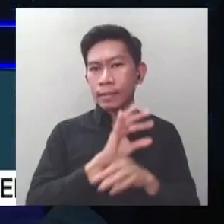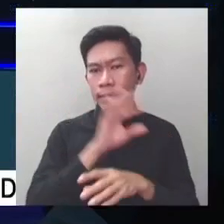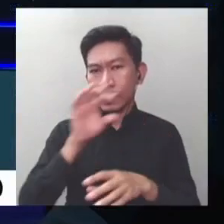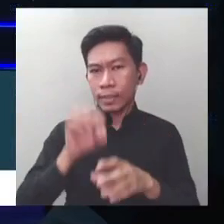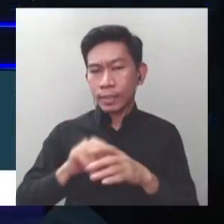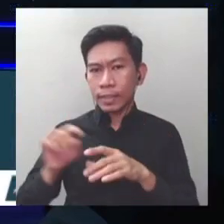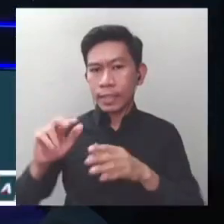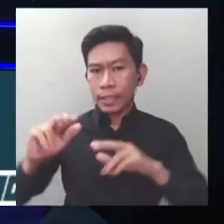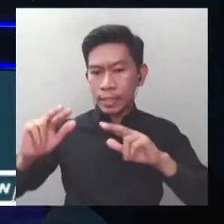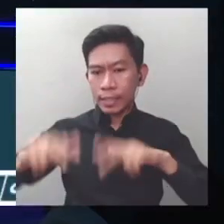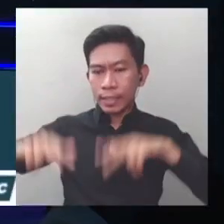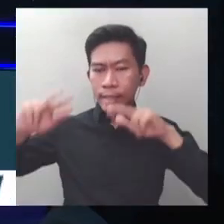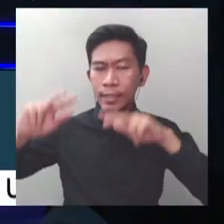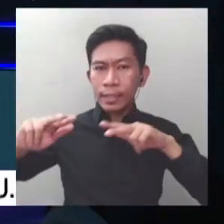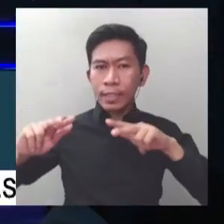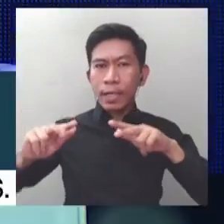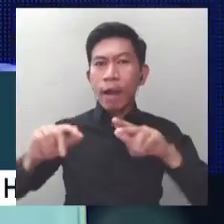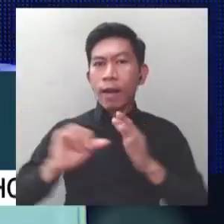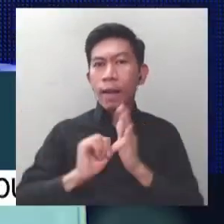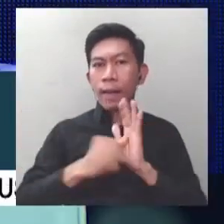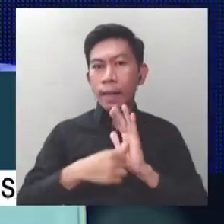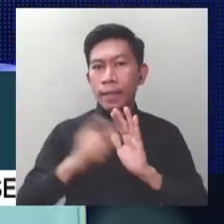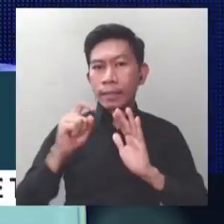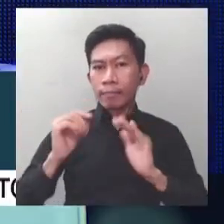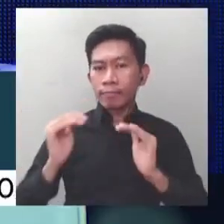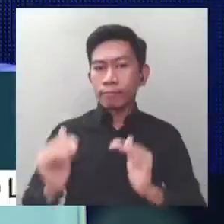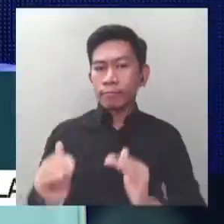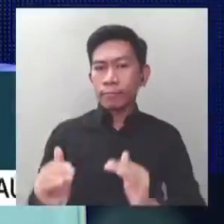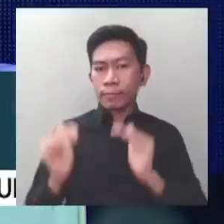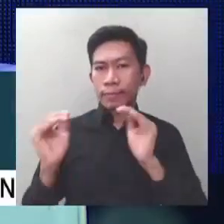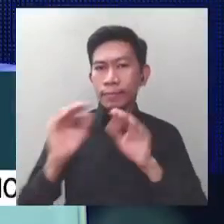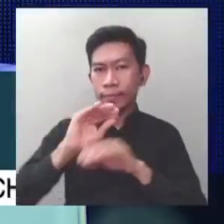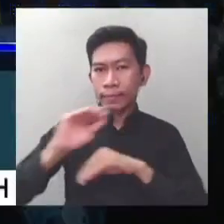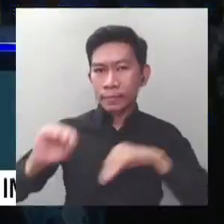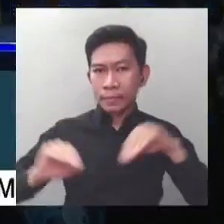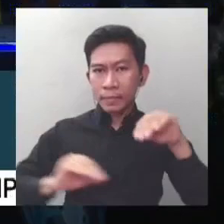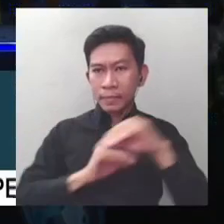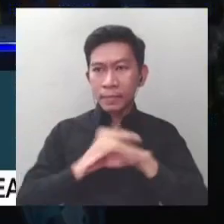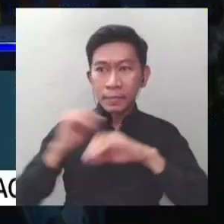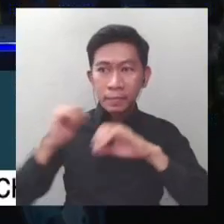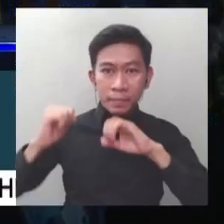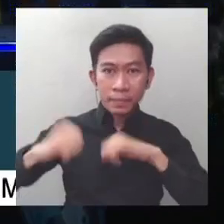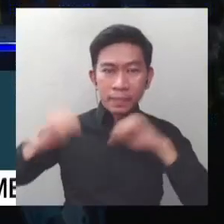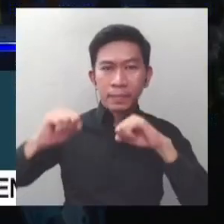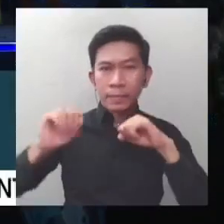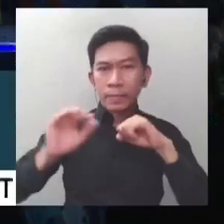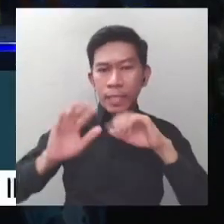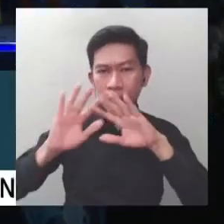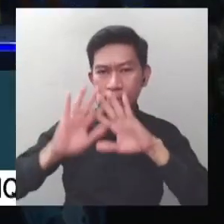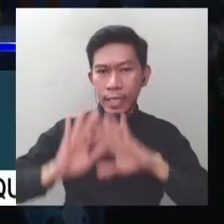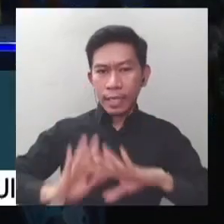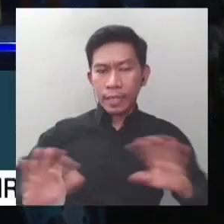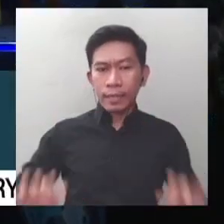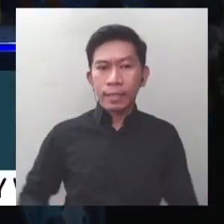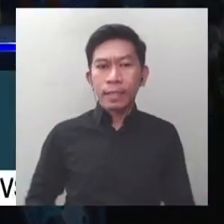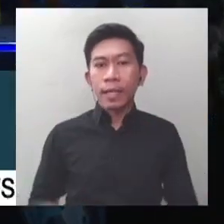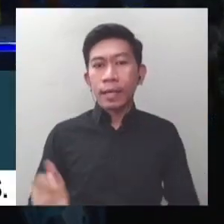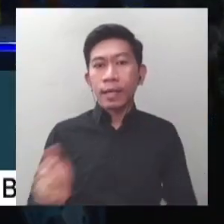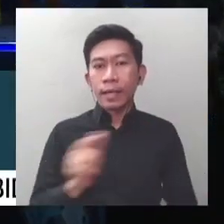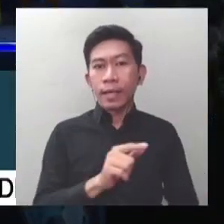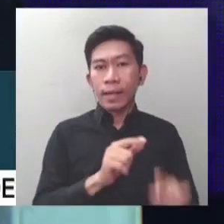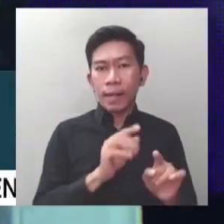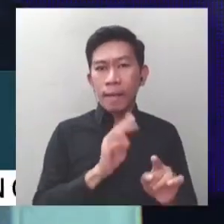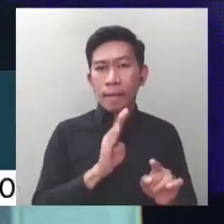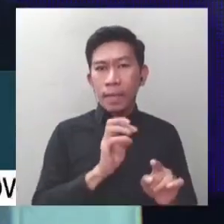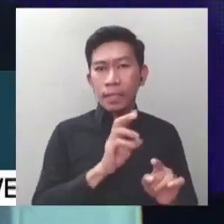importance of increasing the level of intra-trade arrangements within the region. Barcelon echoed the same sentiments, saying he